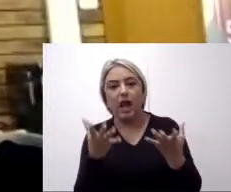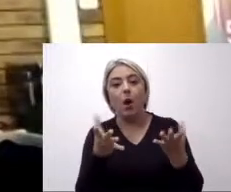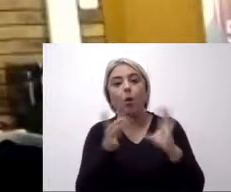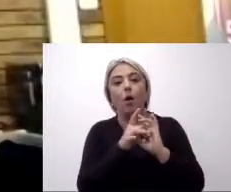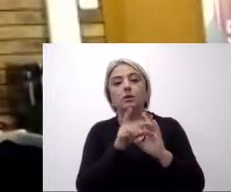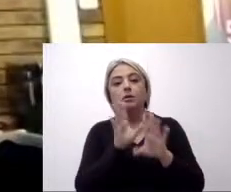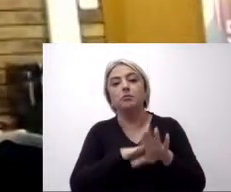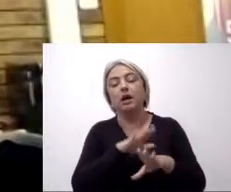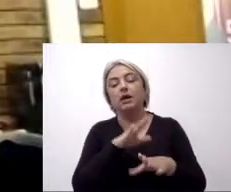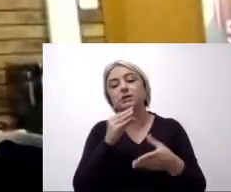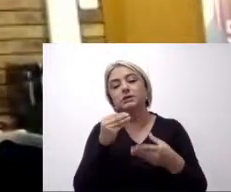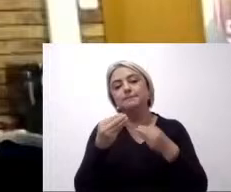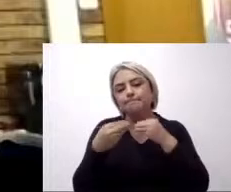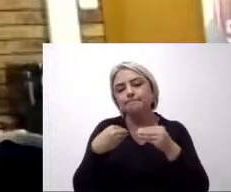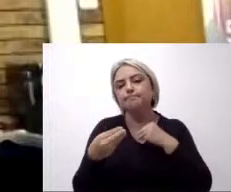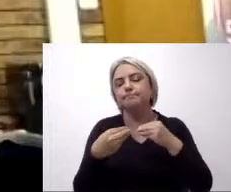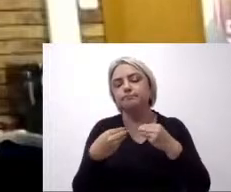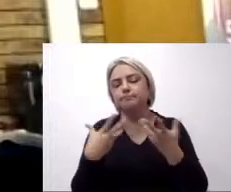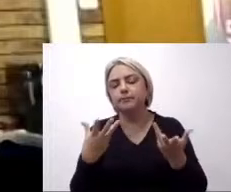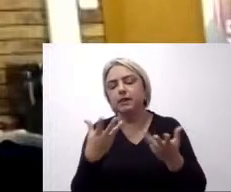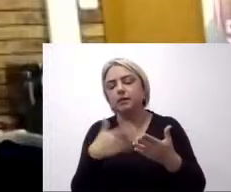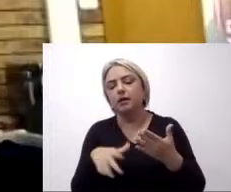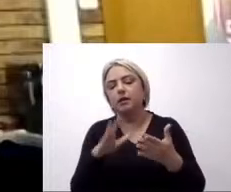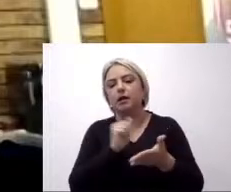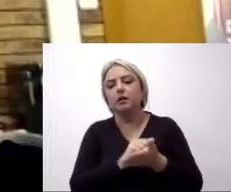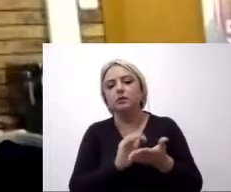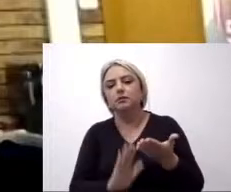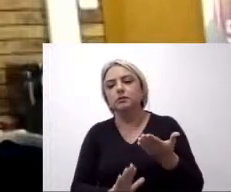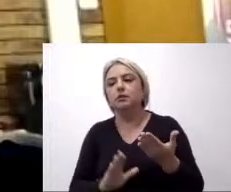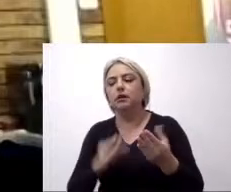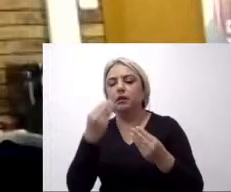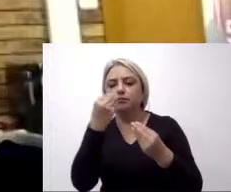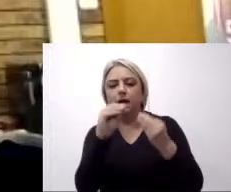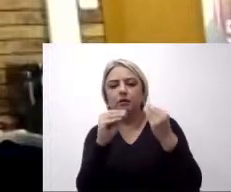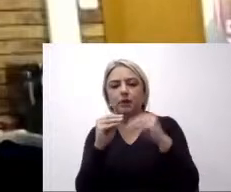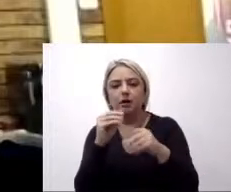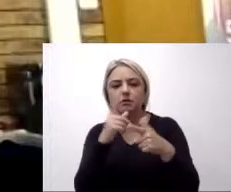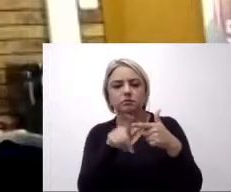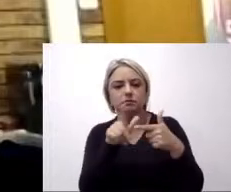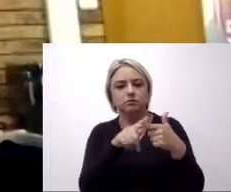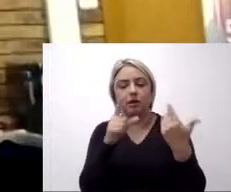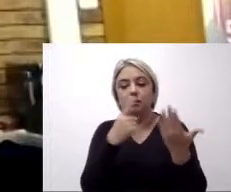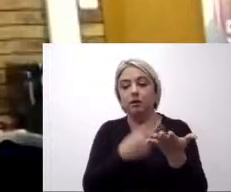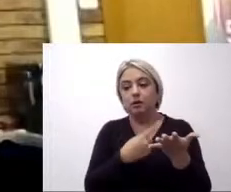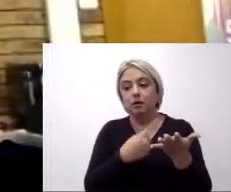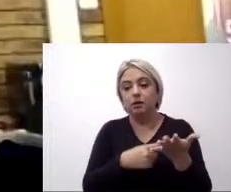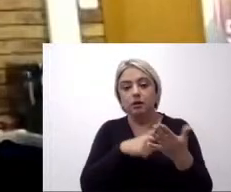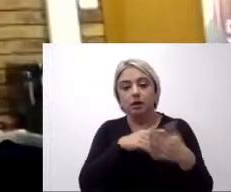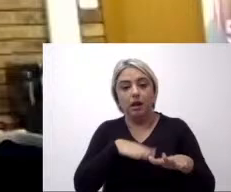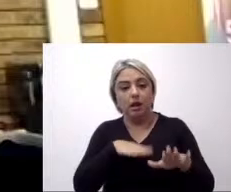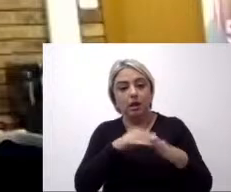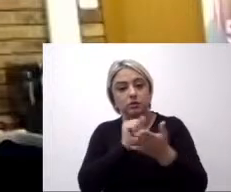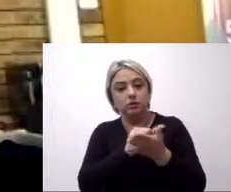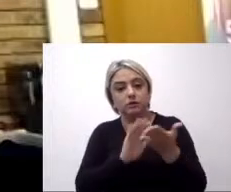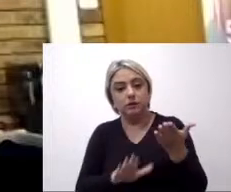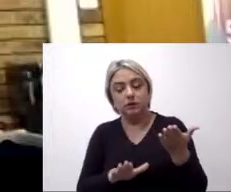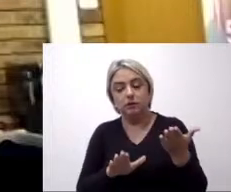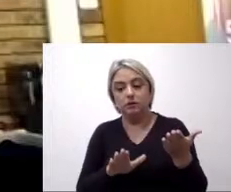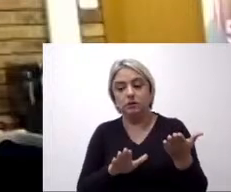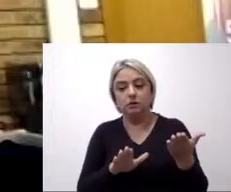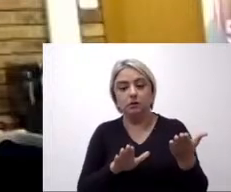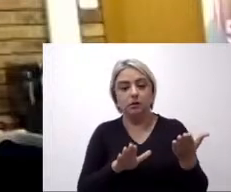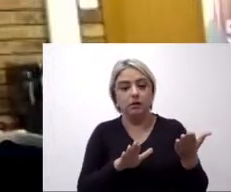activity of put problem in agenda and the activity that what I call to domesticate problem is two